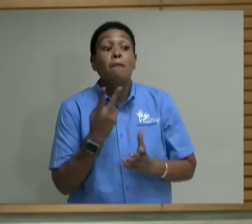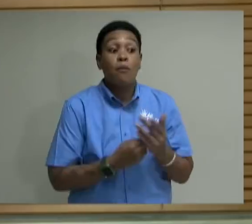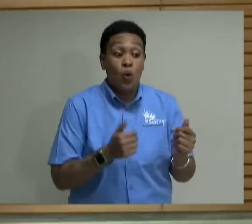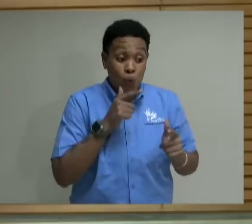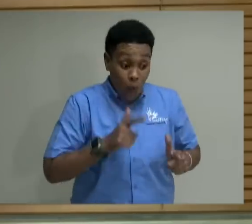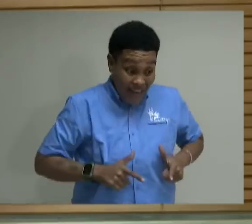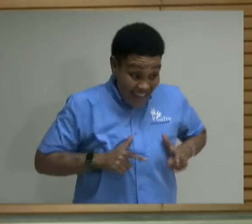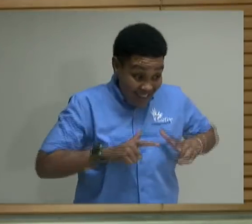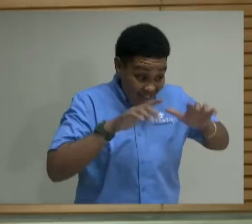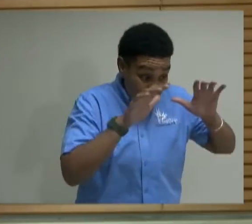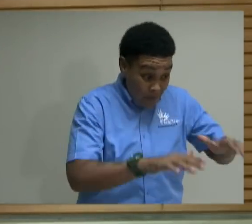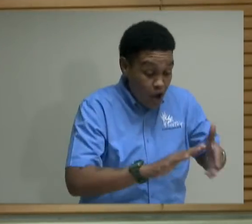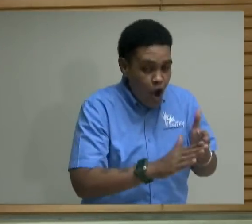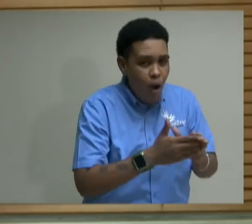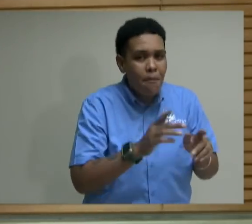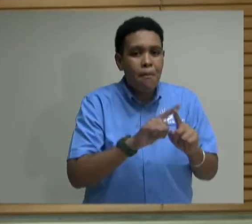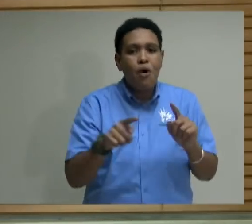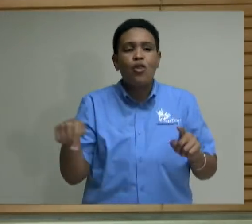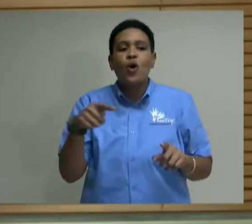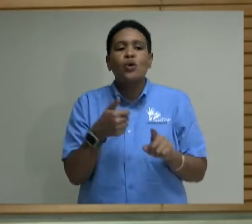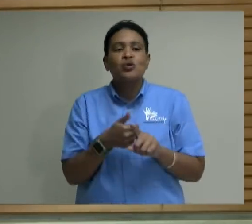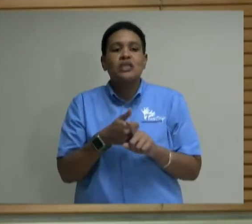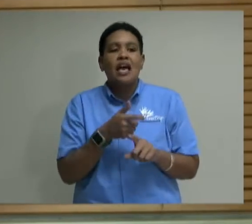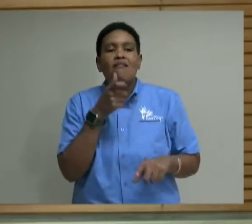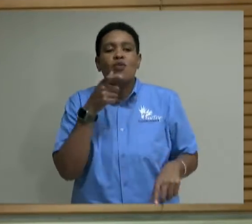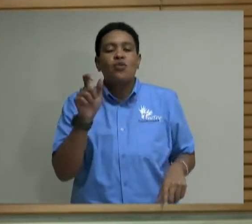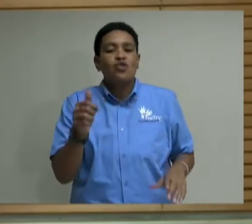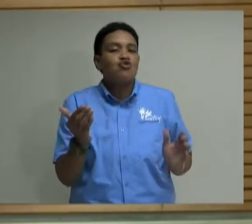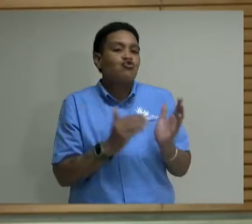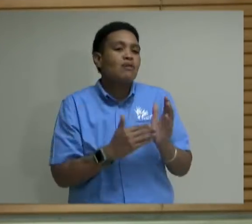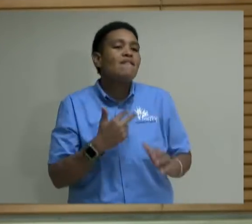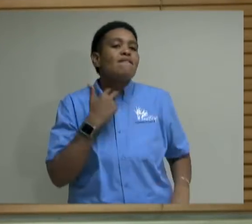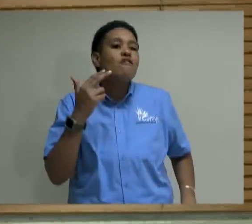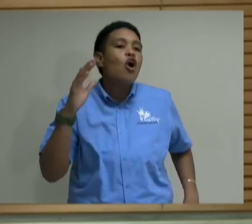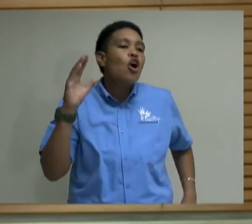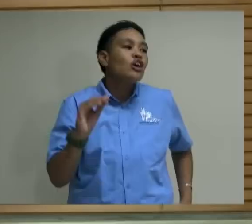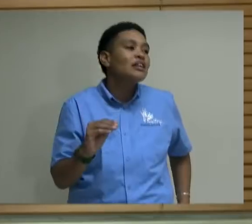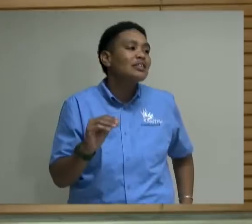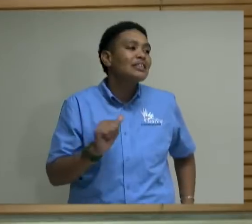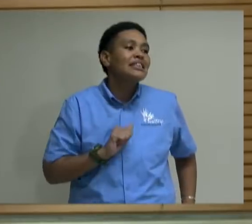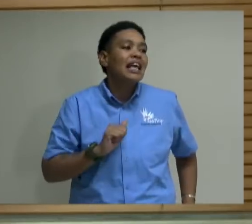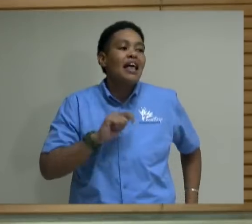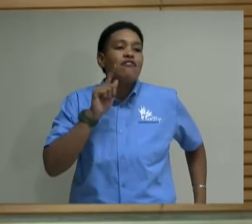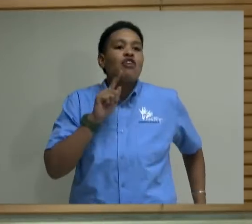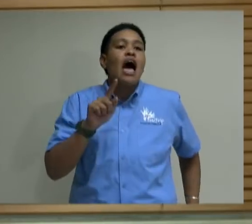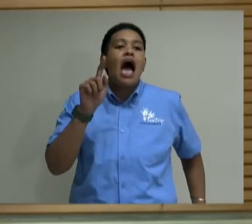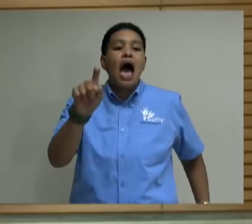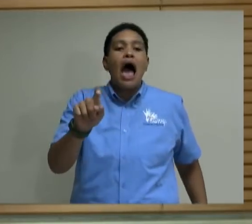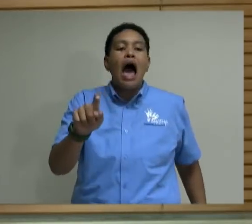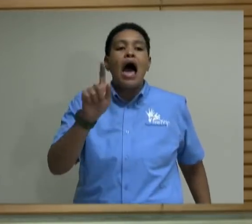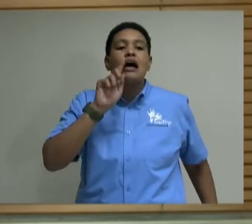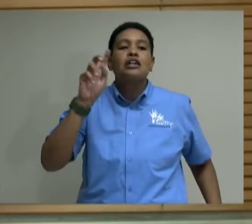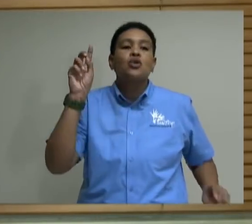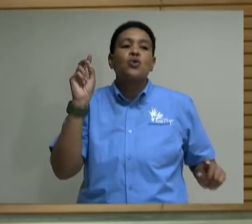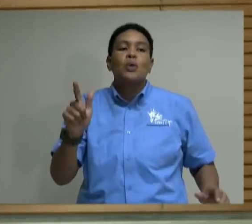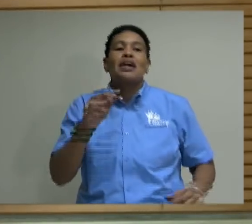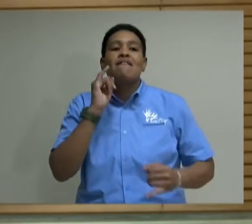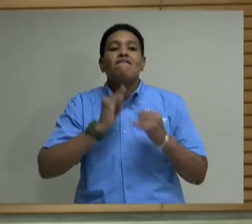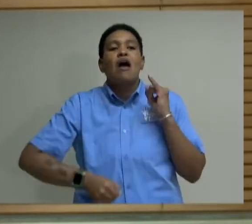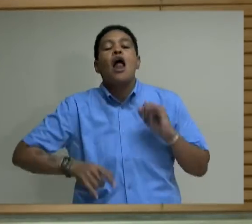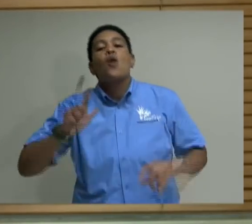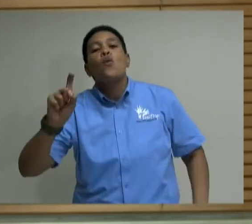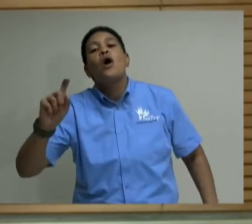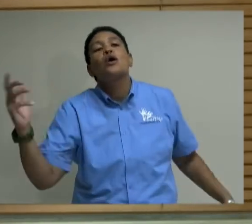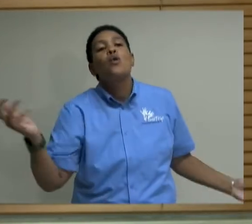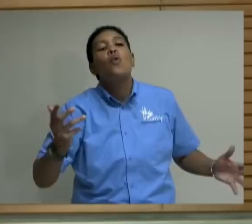in the communities, but those who are Sorry, presiding Minister, over? if you could repeat, it was a little low. Okay, I was asking just a quick final question.